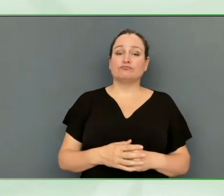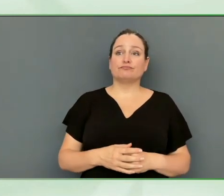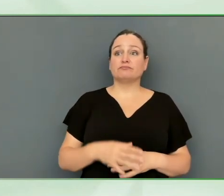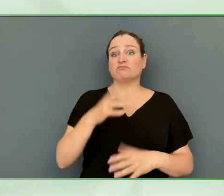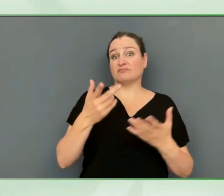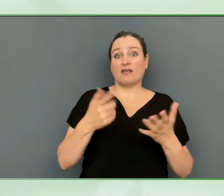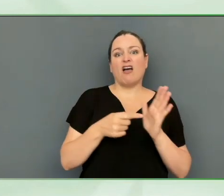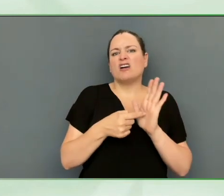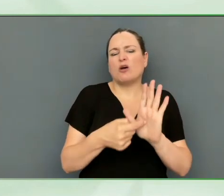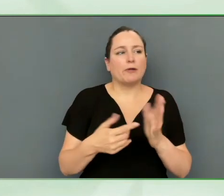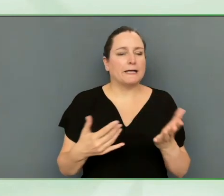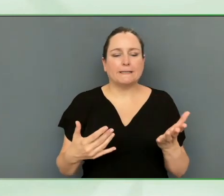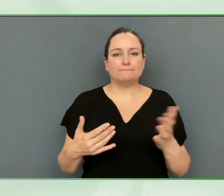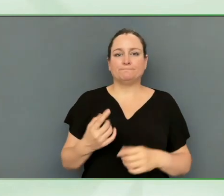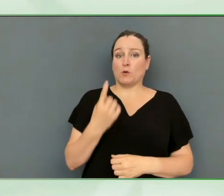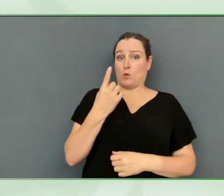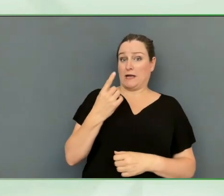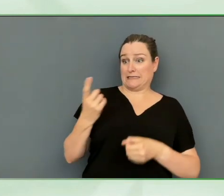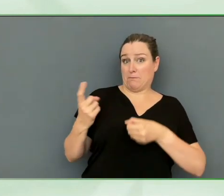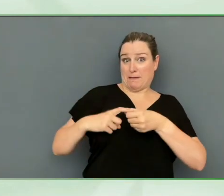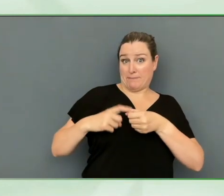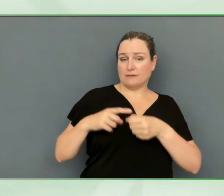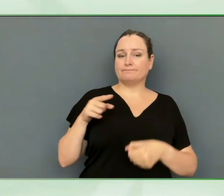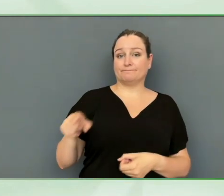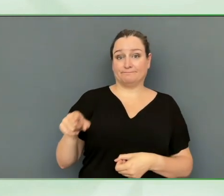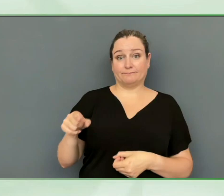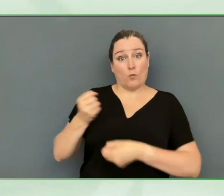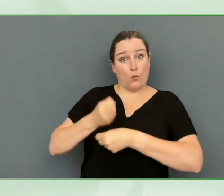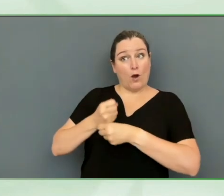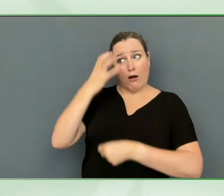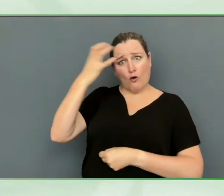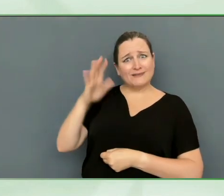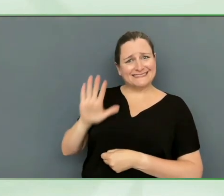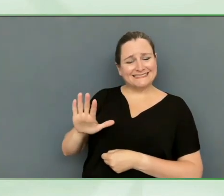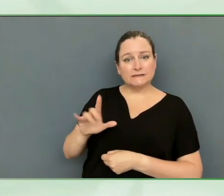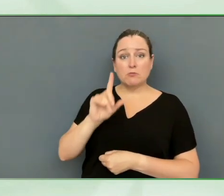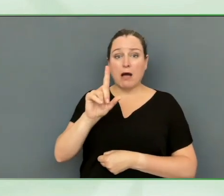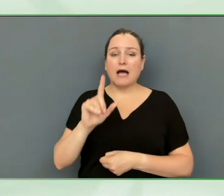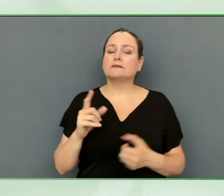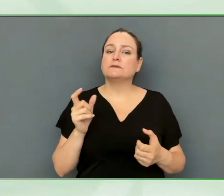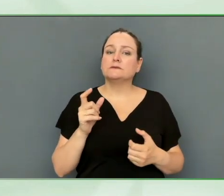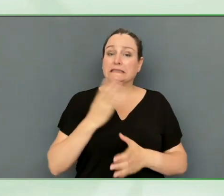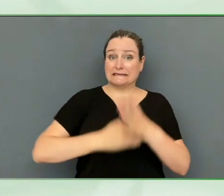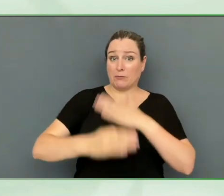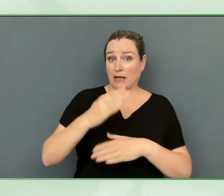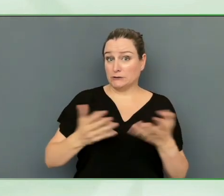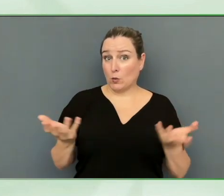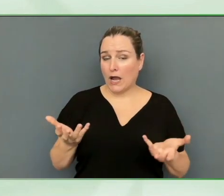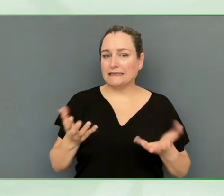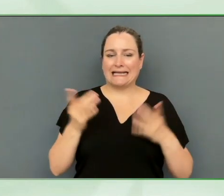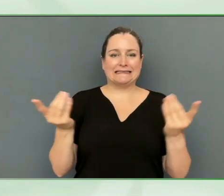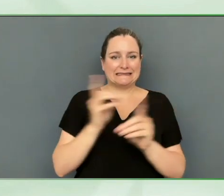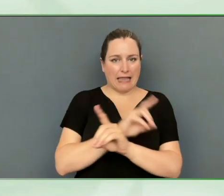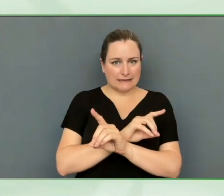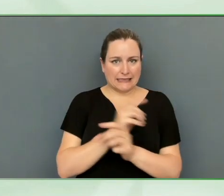members here, Evert van Wageningen, he is there. He is the official first person at the Dutch government who is